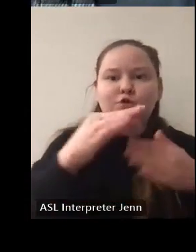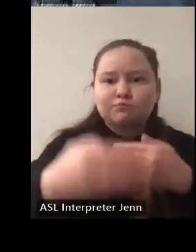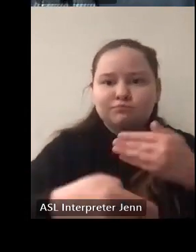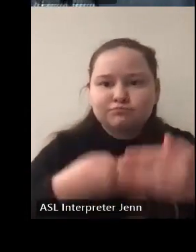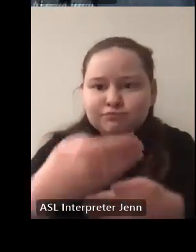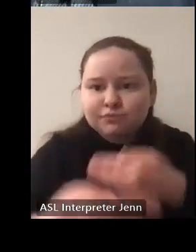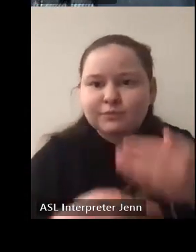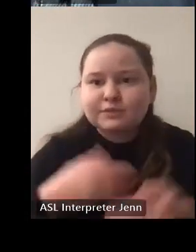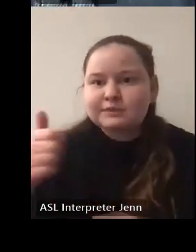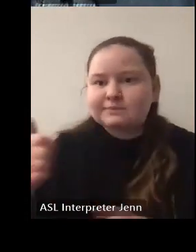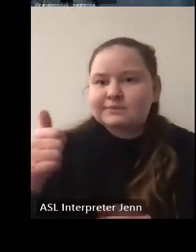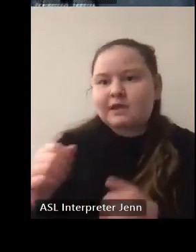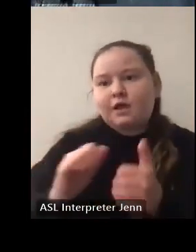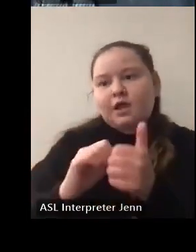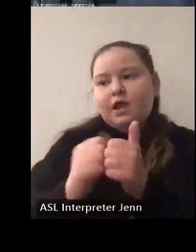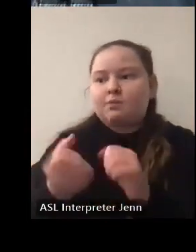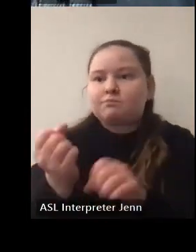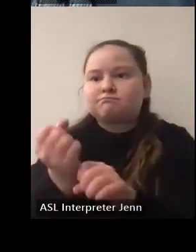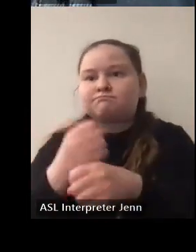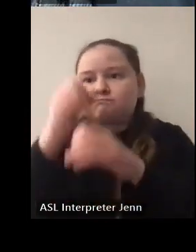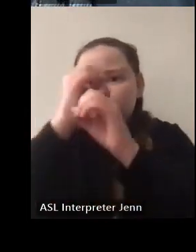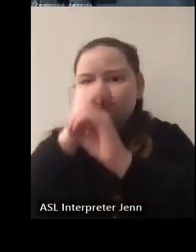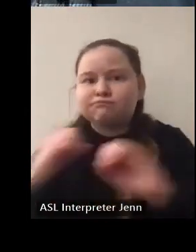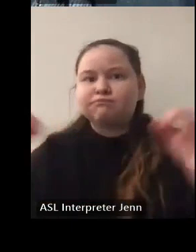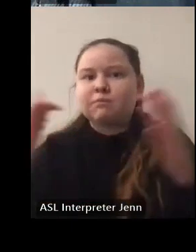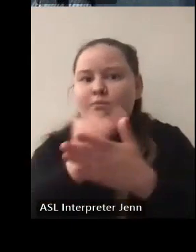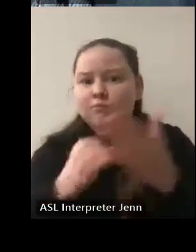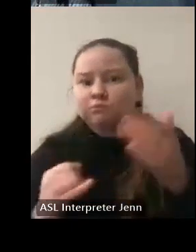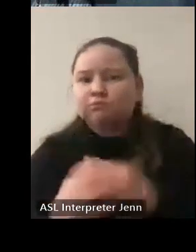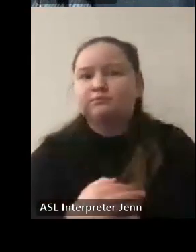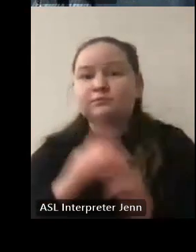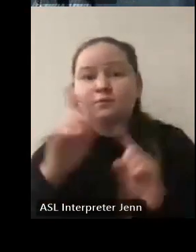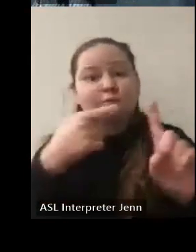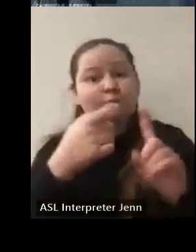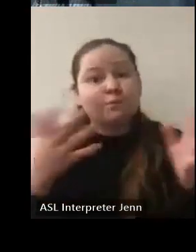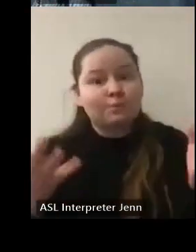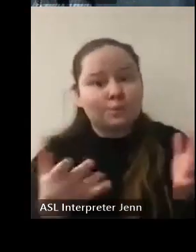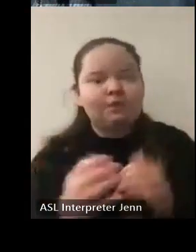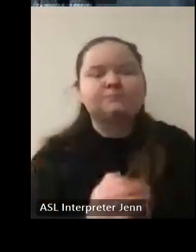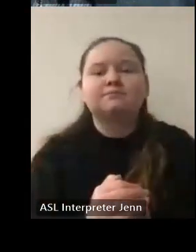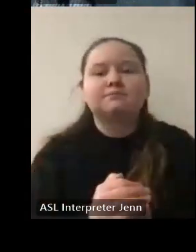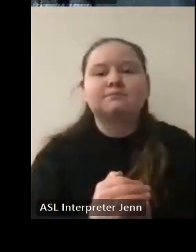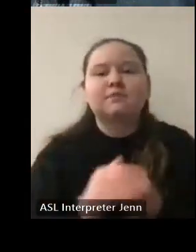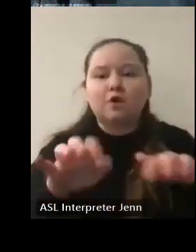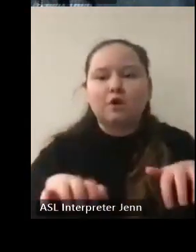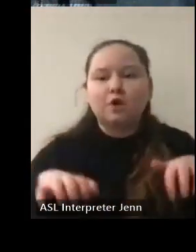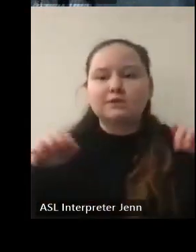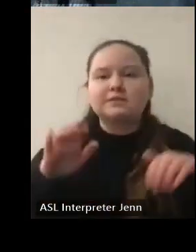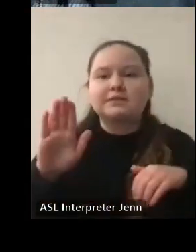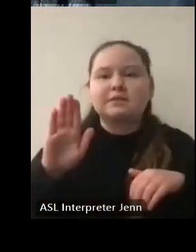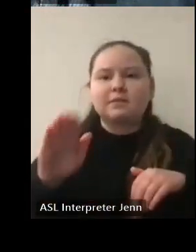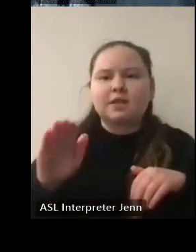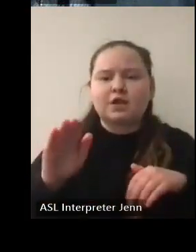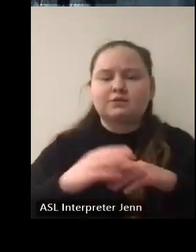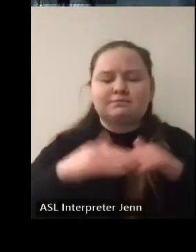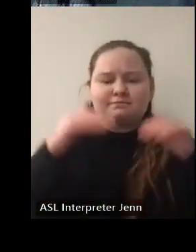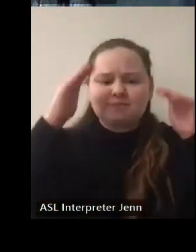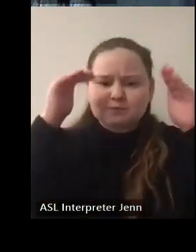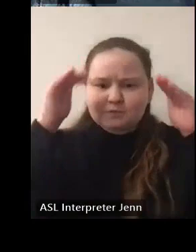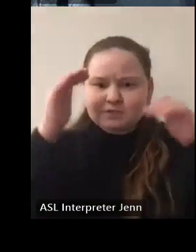The curatorial goal was to challenge audience expectations of what it means to be disabled, to be an